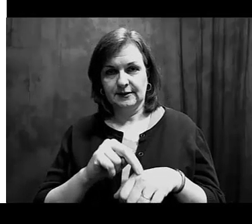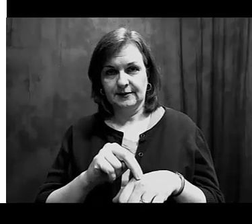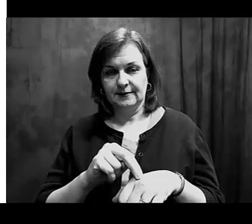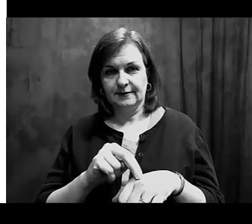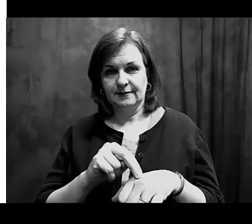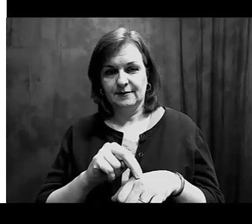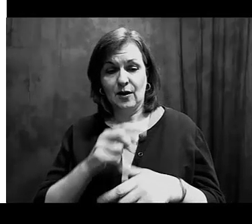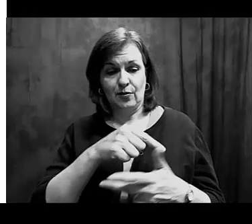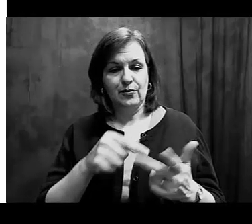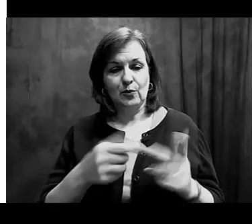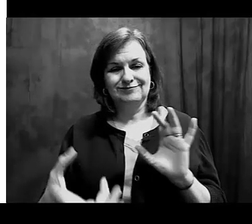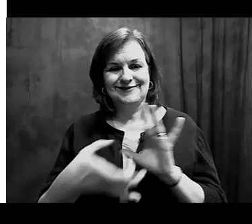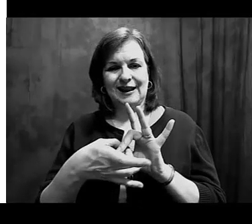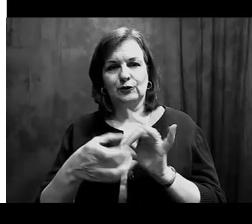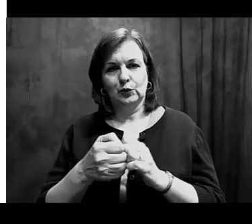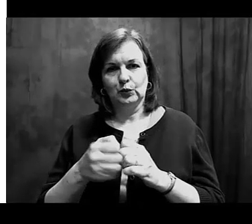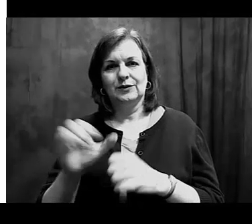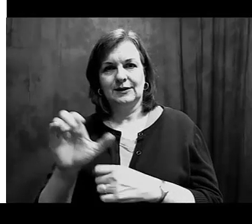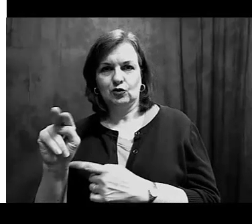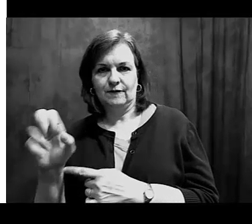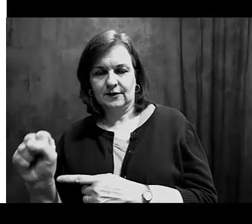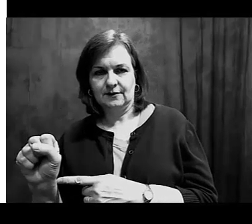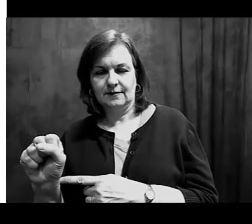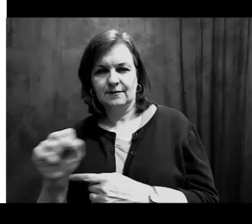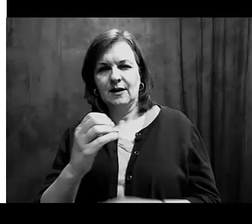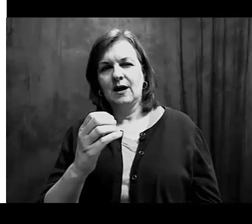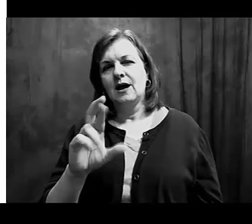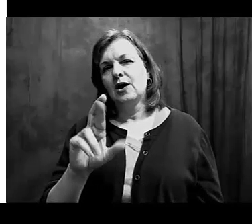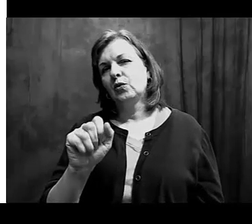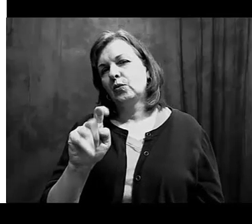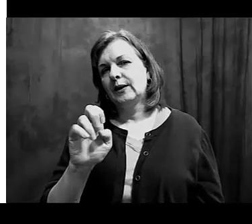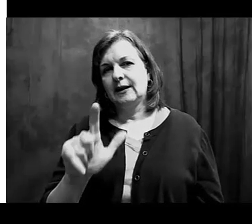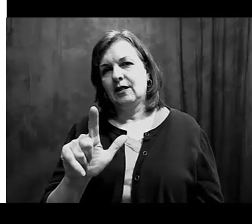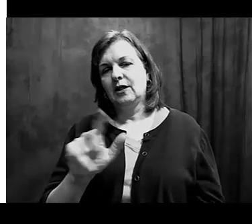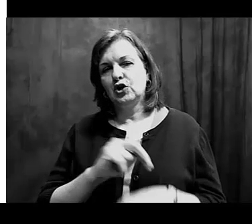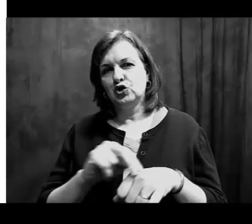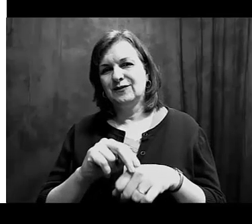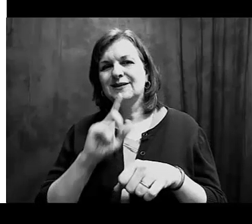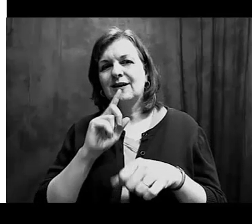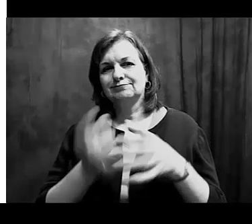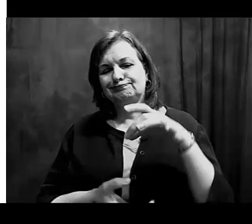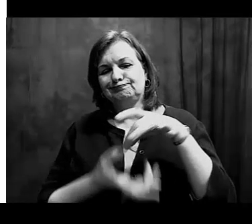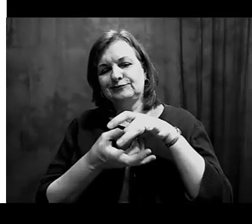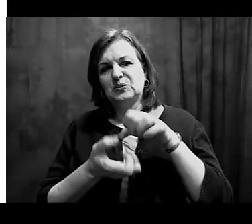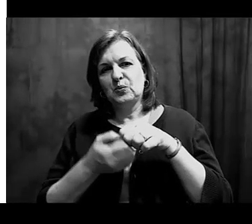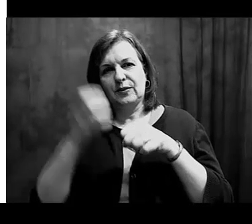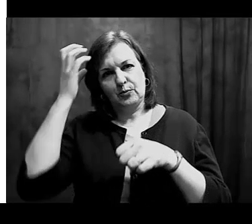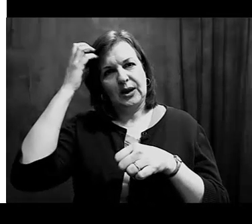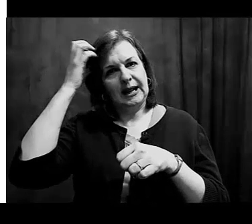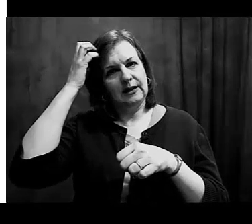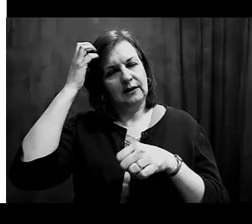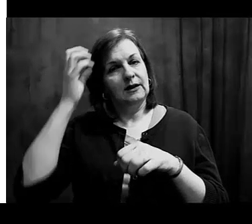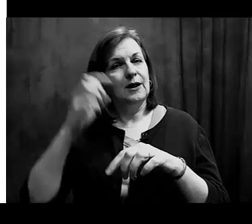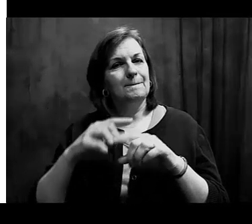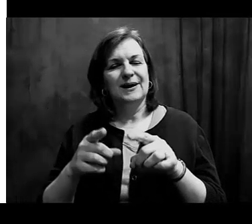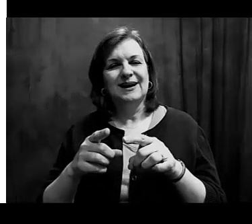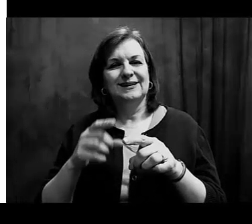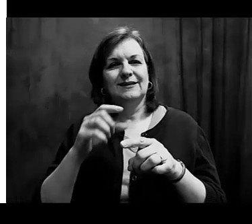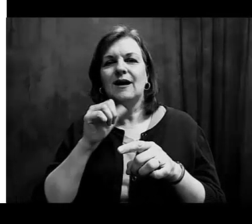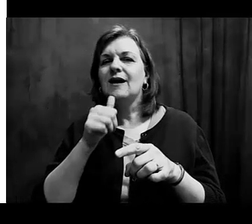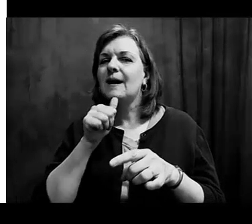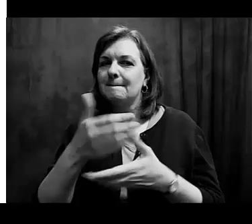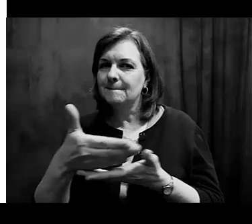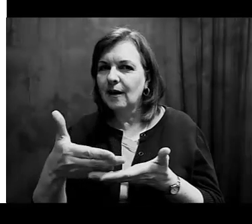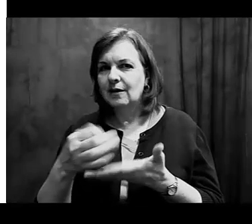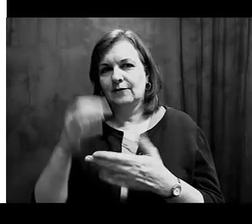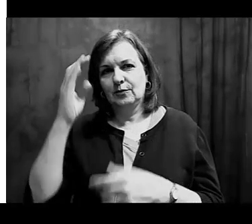cranial nerves and your spinal nerves, as we mentioned, connecting into the central nervous system. So cranial nerves, as you